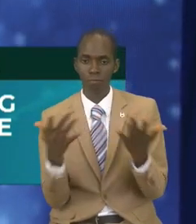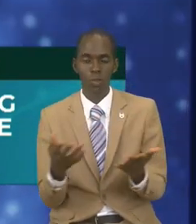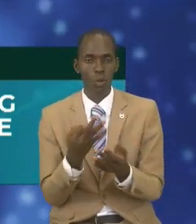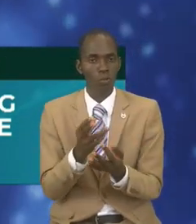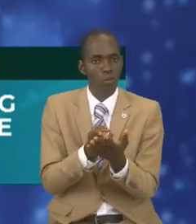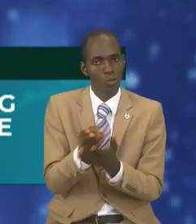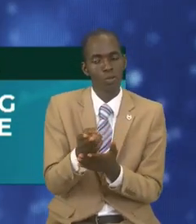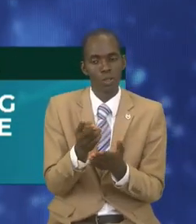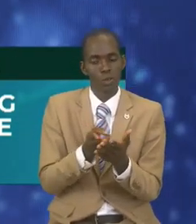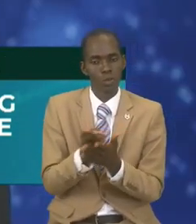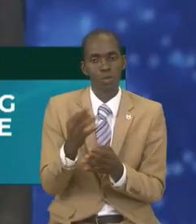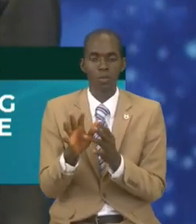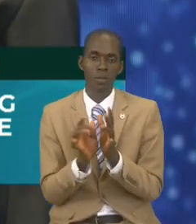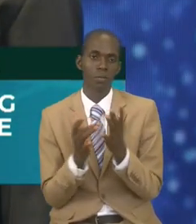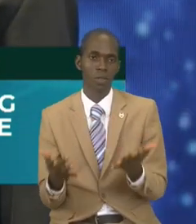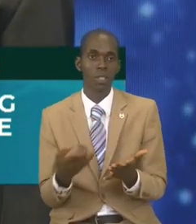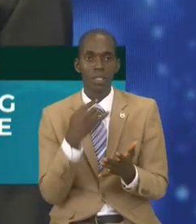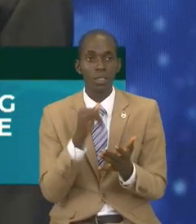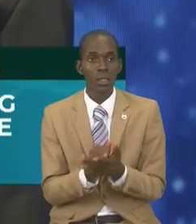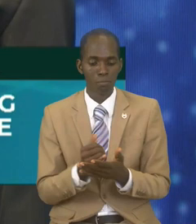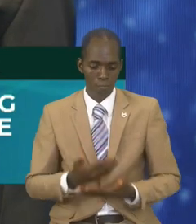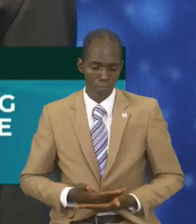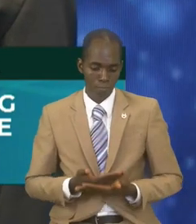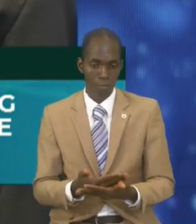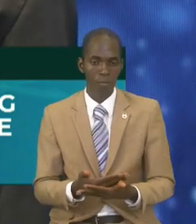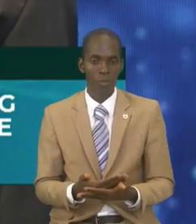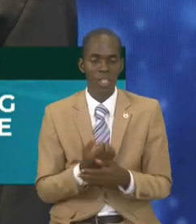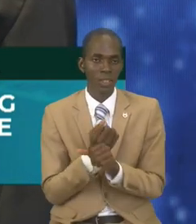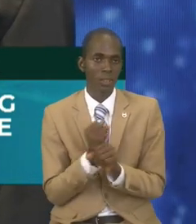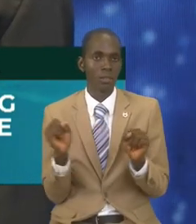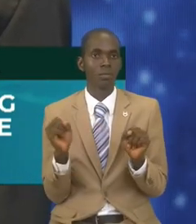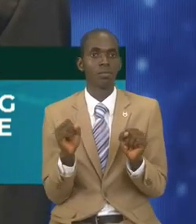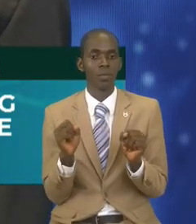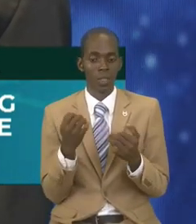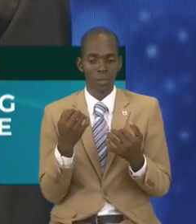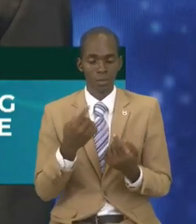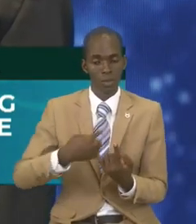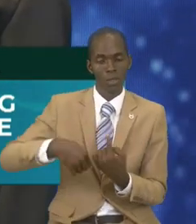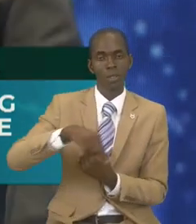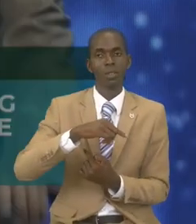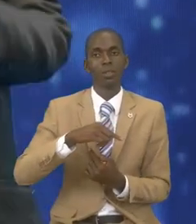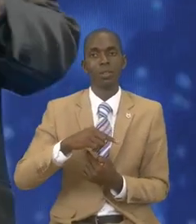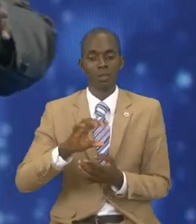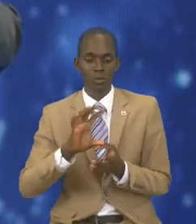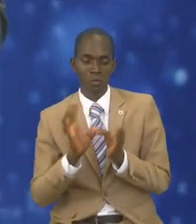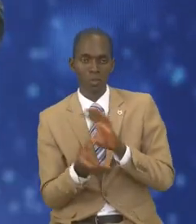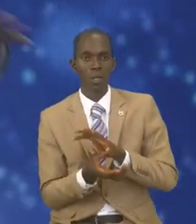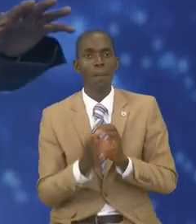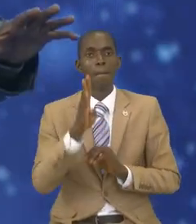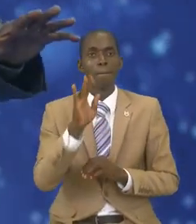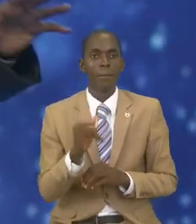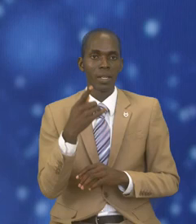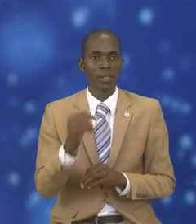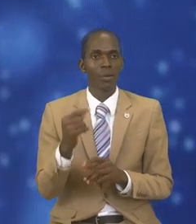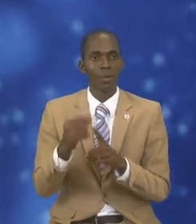scripture. Here is it, begotten, born again, turn around, converted by the